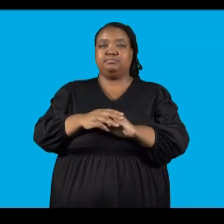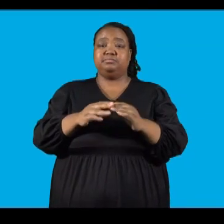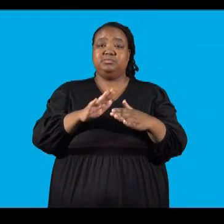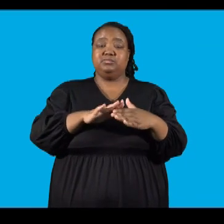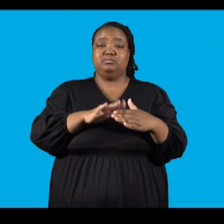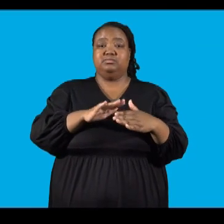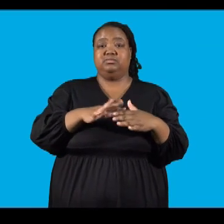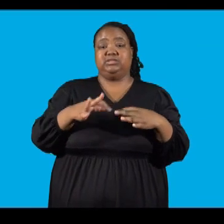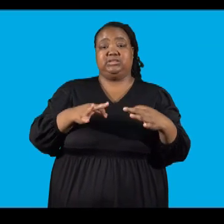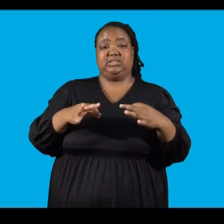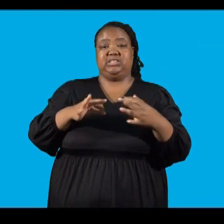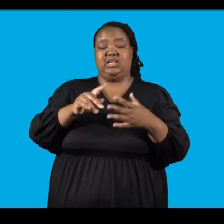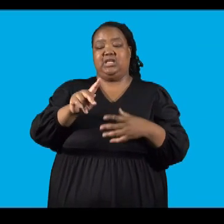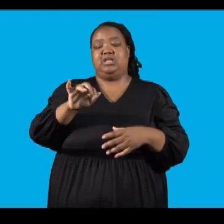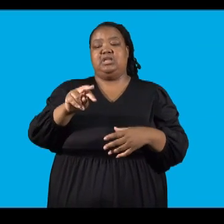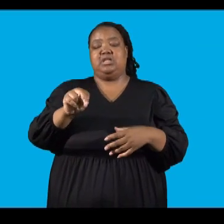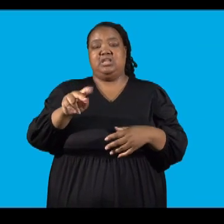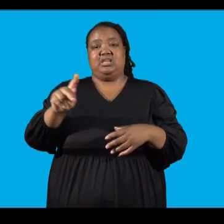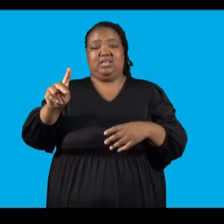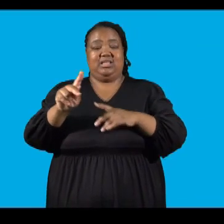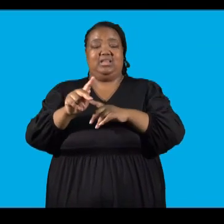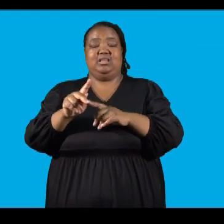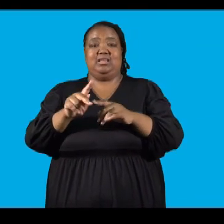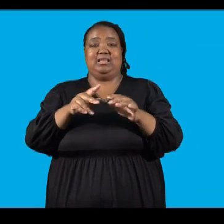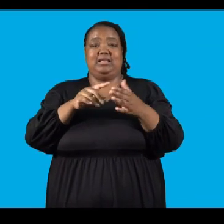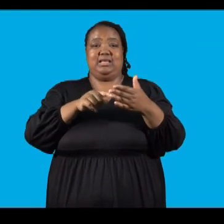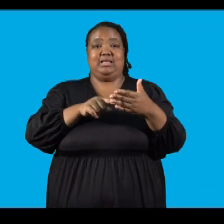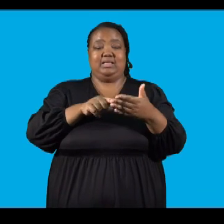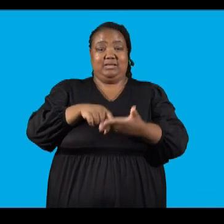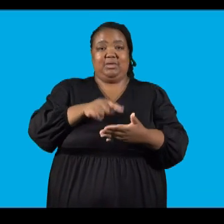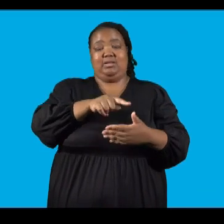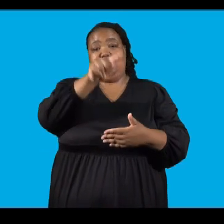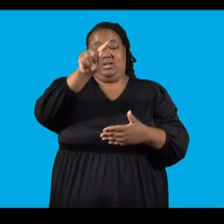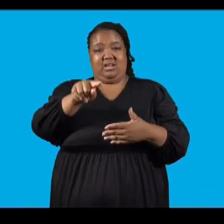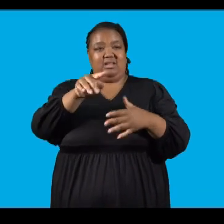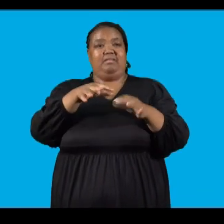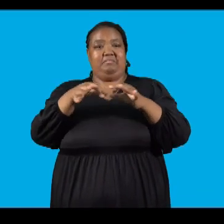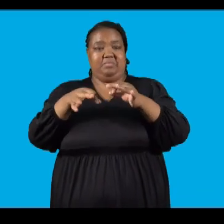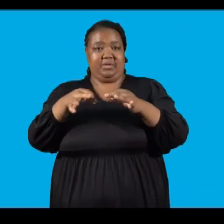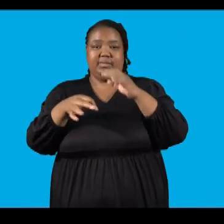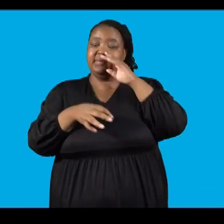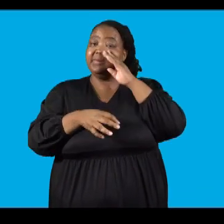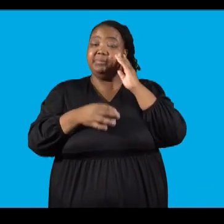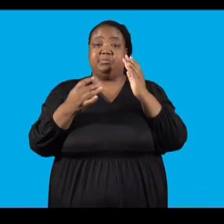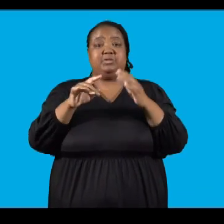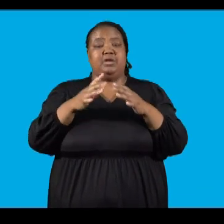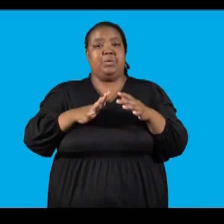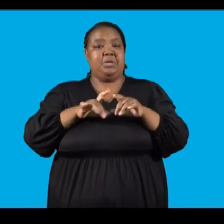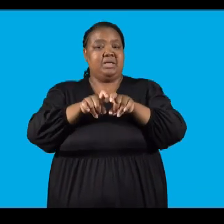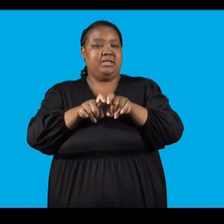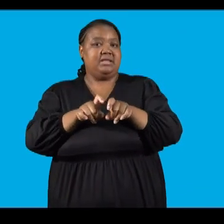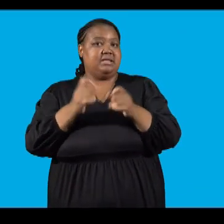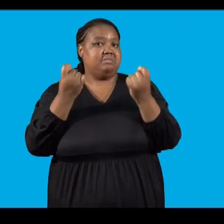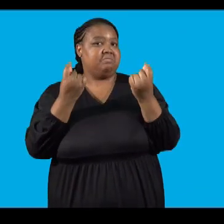Briefly outline the rationale of the king demand curve. In this case, there is no graph. They are testing now your